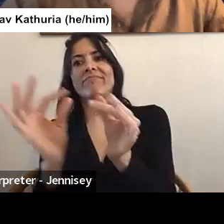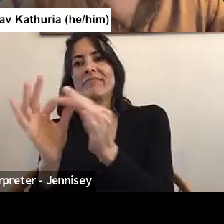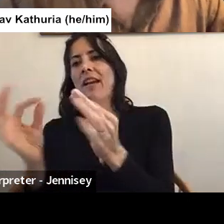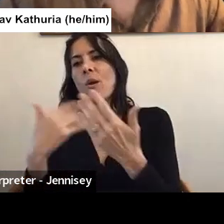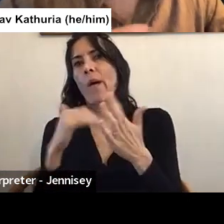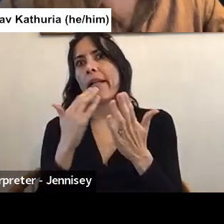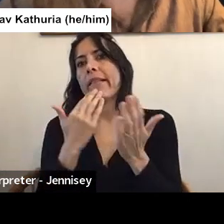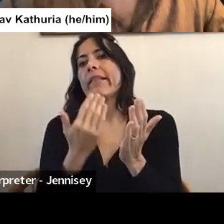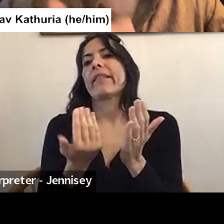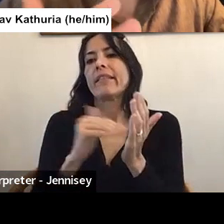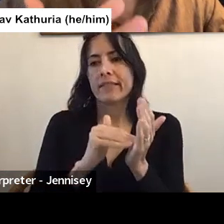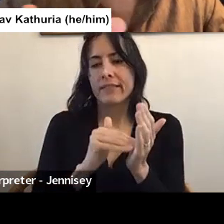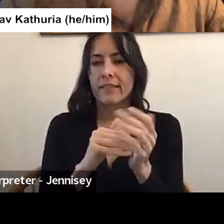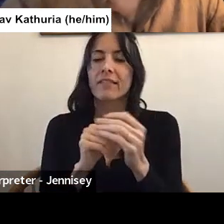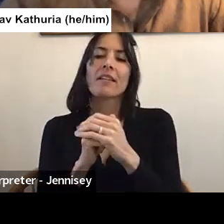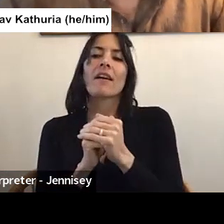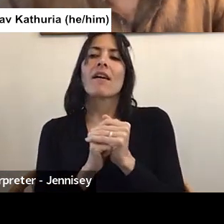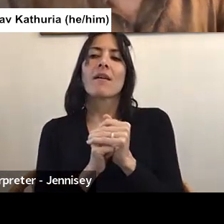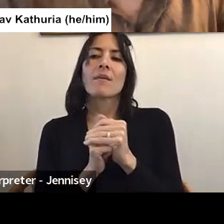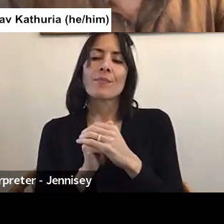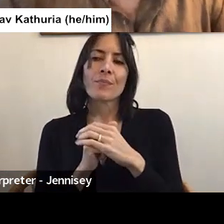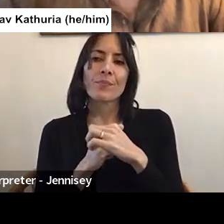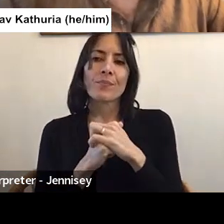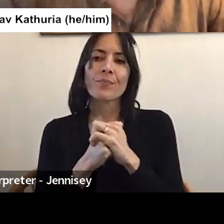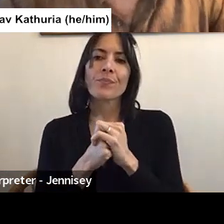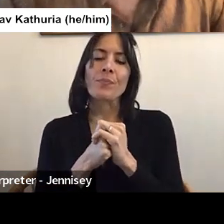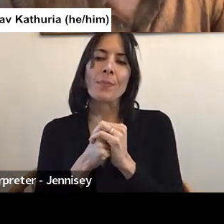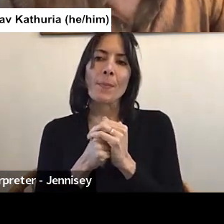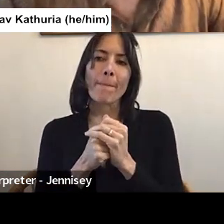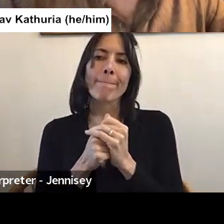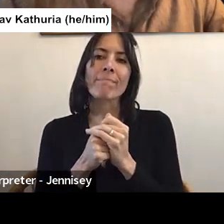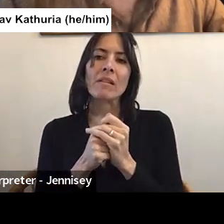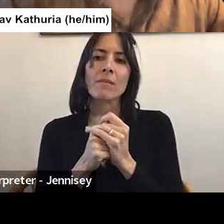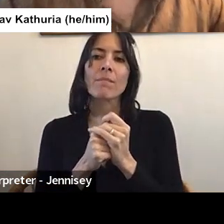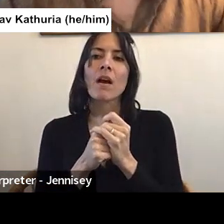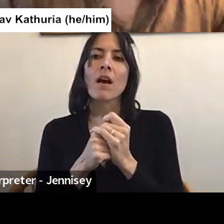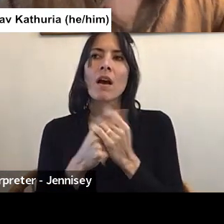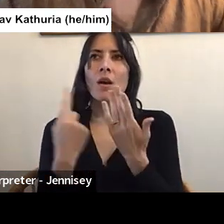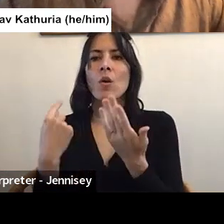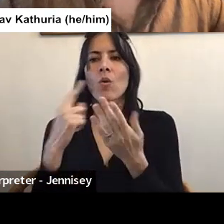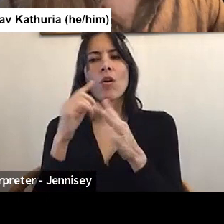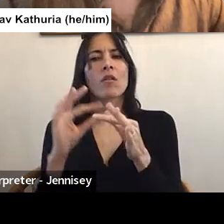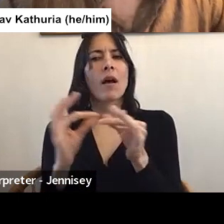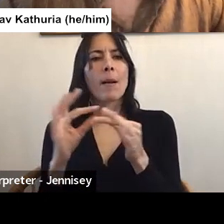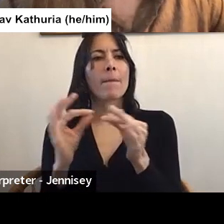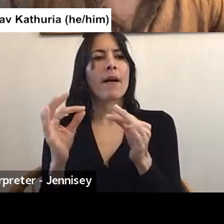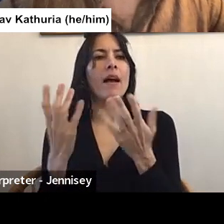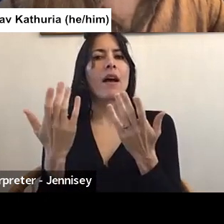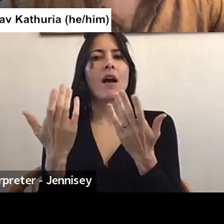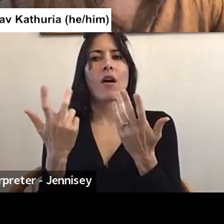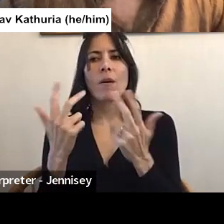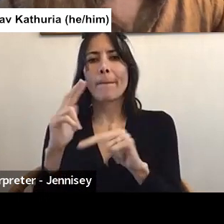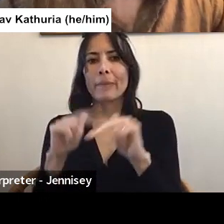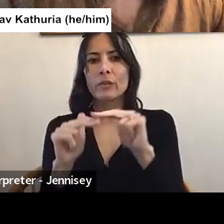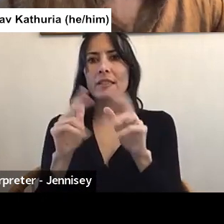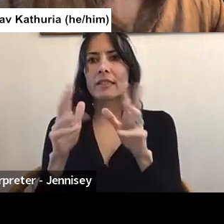think one, speaking to this, the point of presence and of building, just centering that abolition